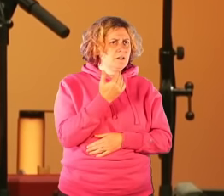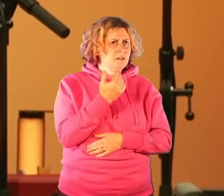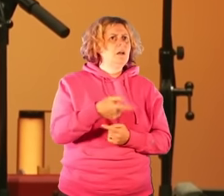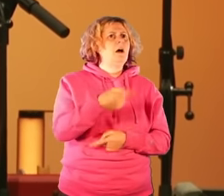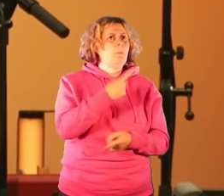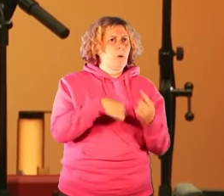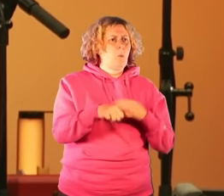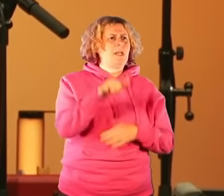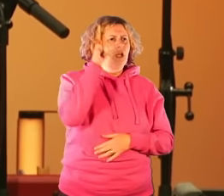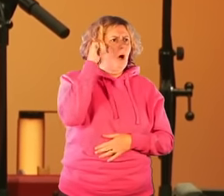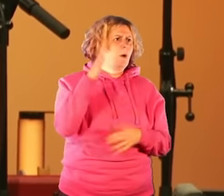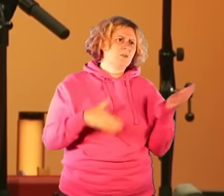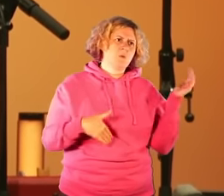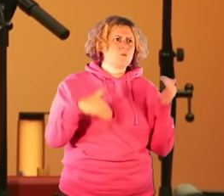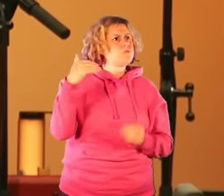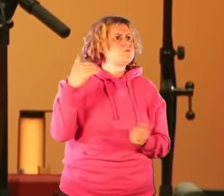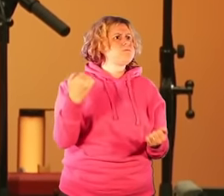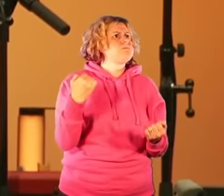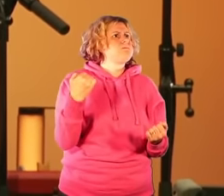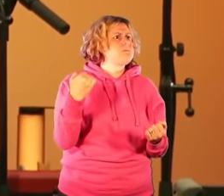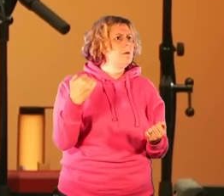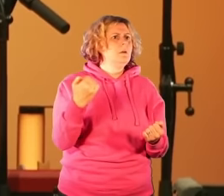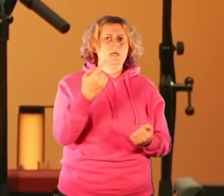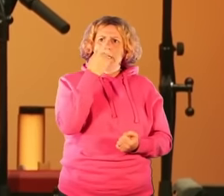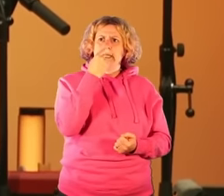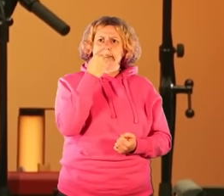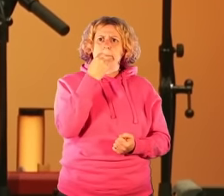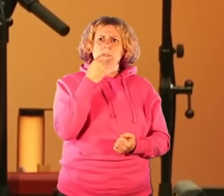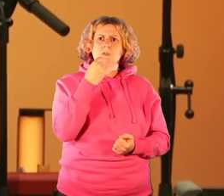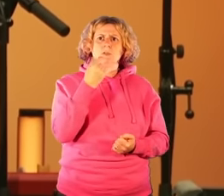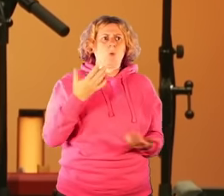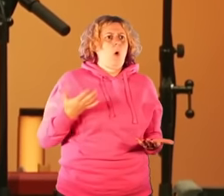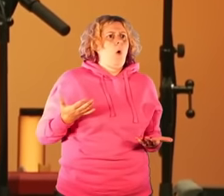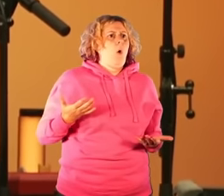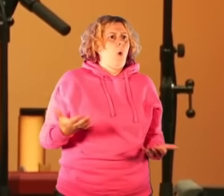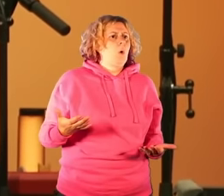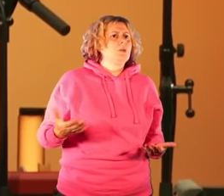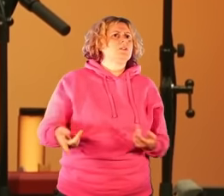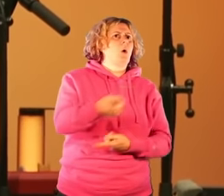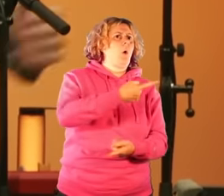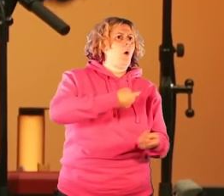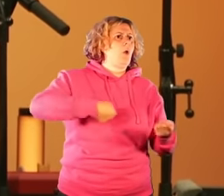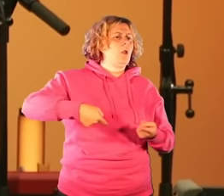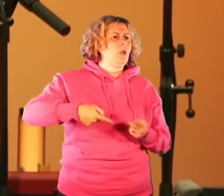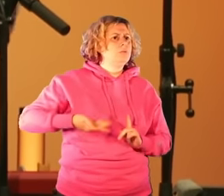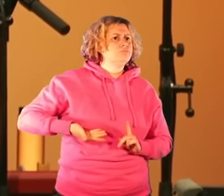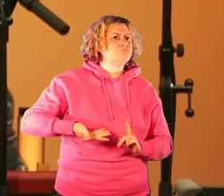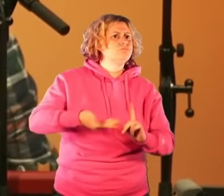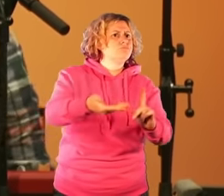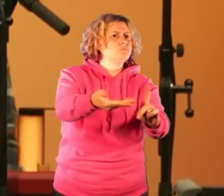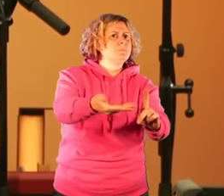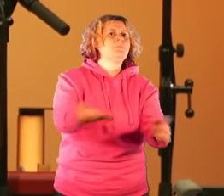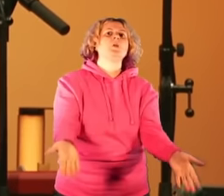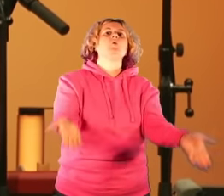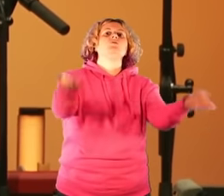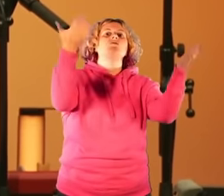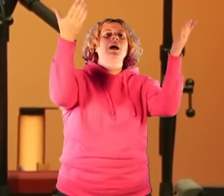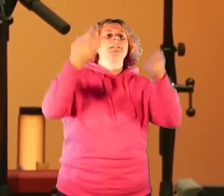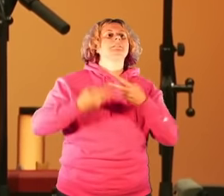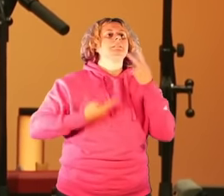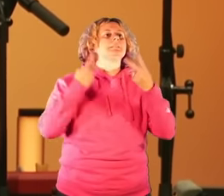we know he is more than strong enough. He is able to hold us in the strongest storm. So why don't we rise to our feet and we'll